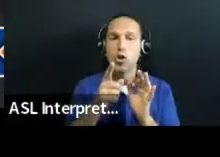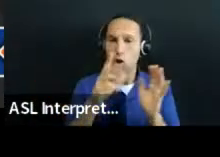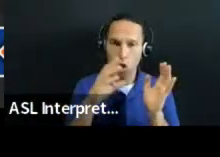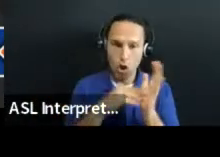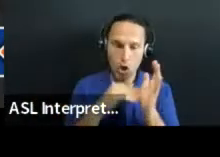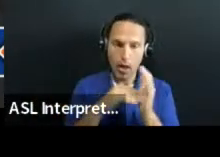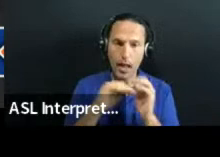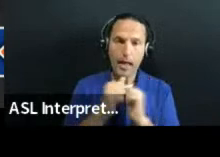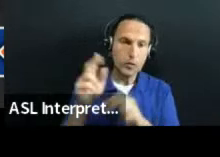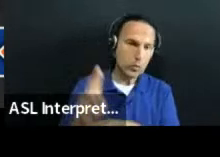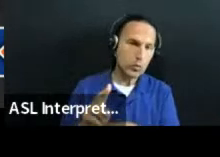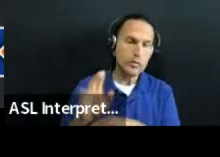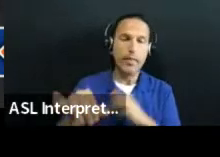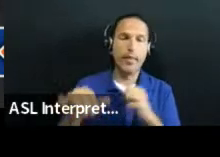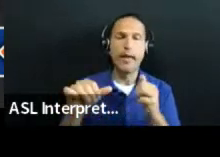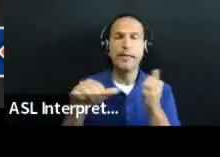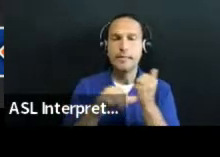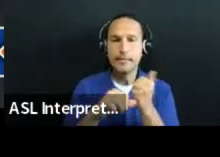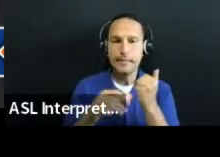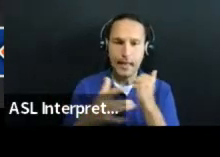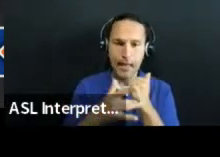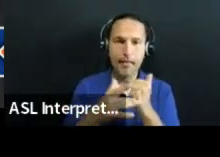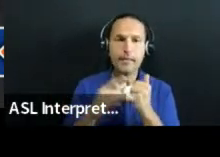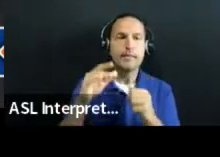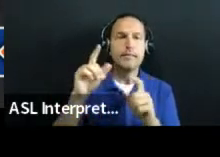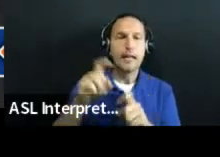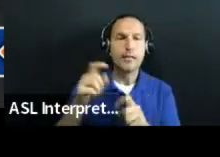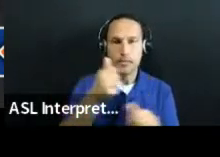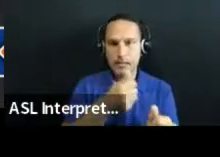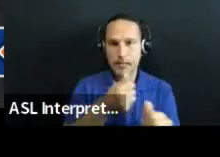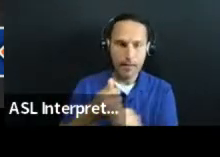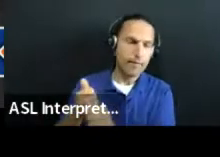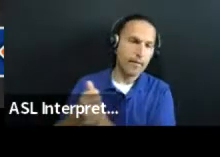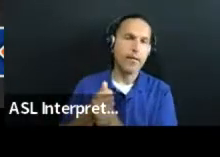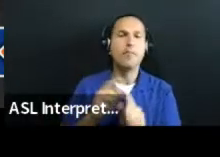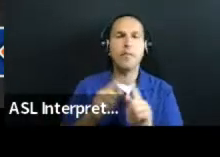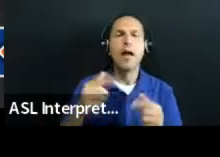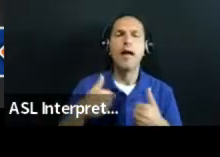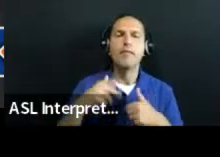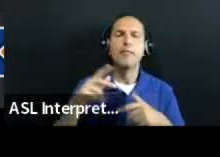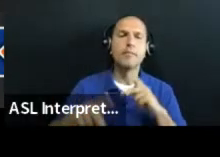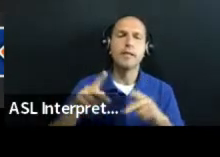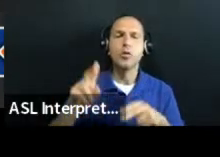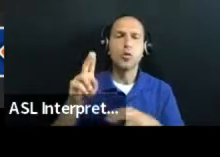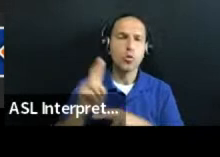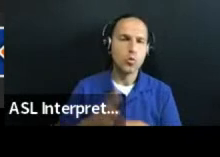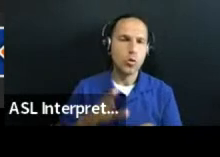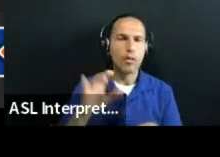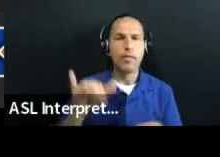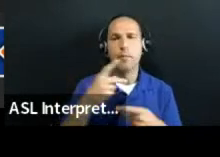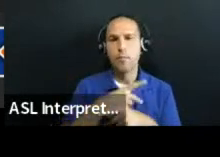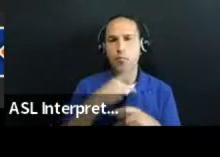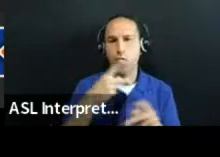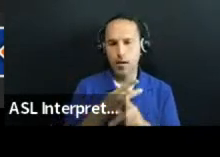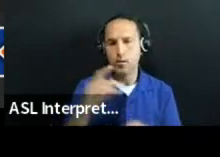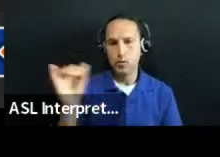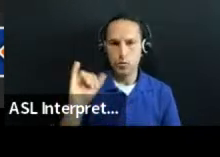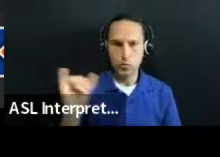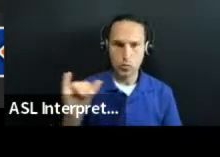learn how to use assistive technology and test yourself, but actually have the people that are using these products,